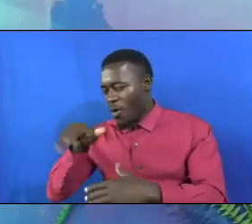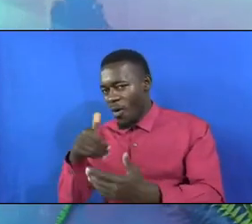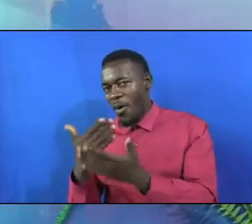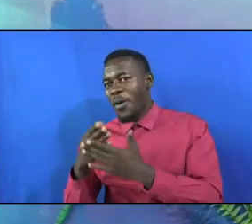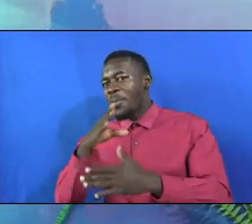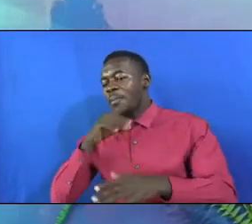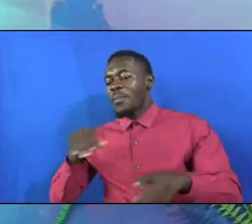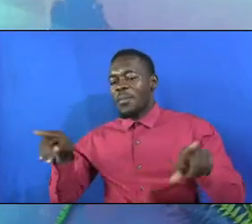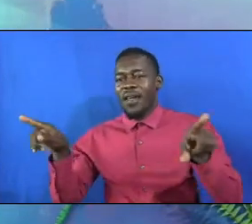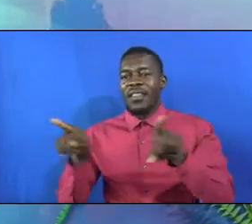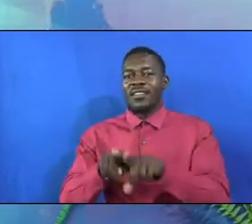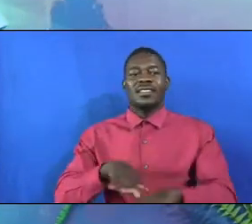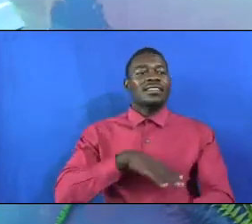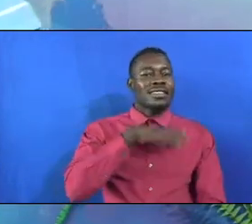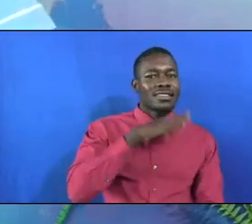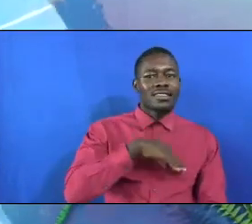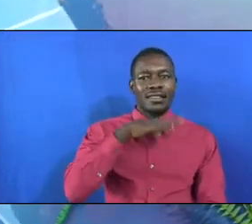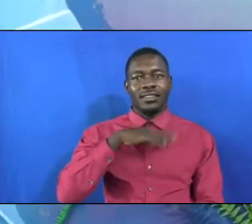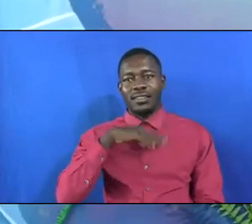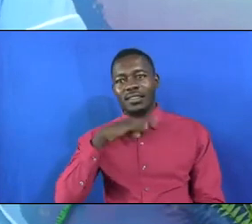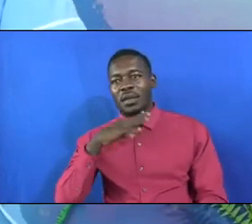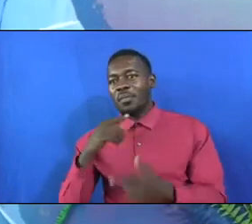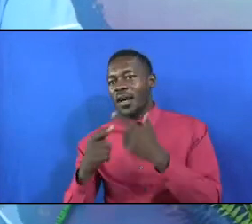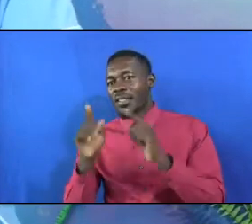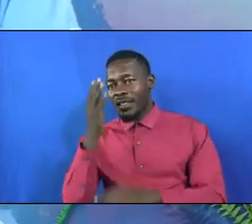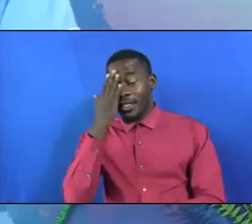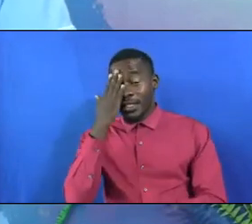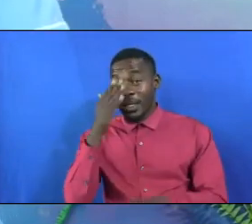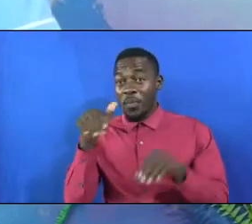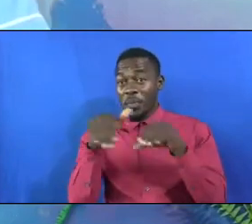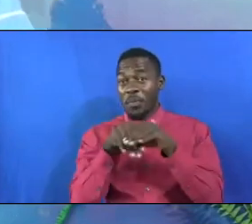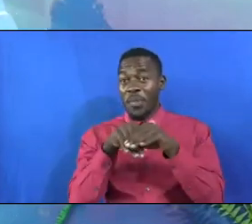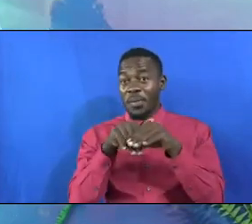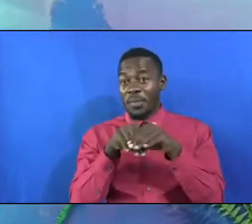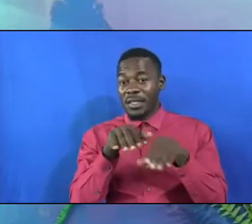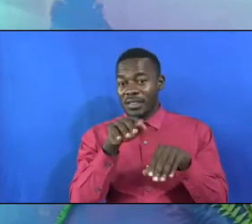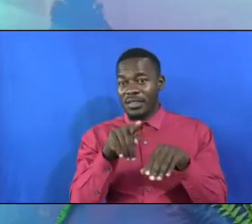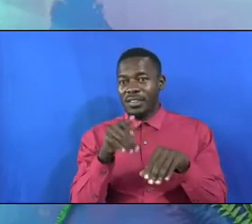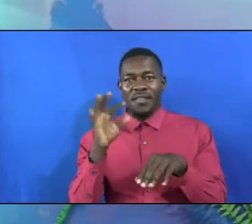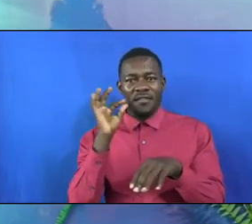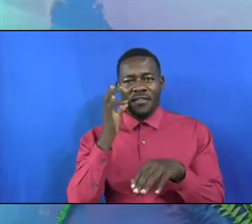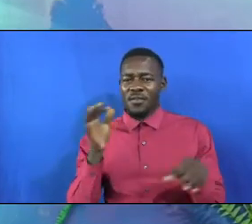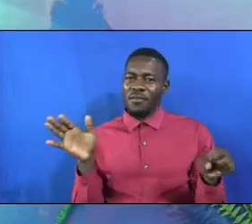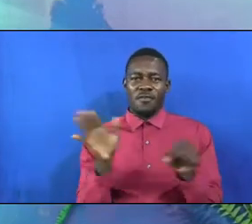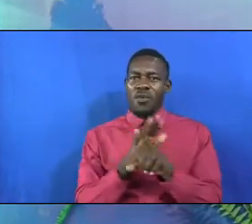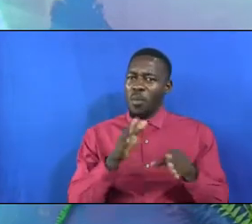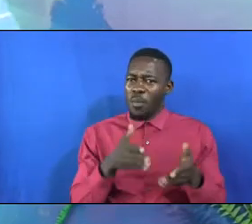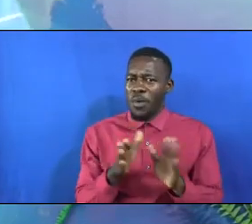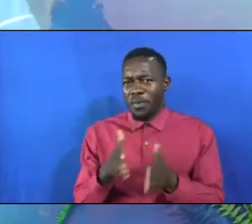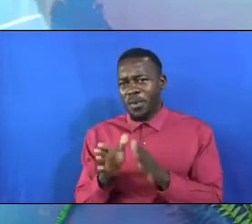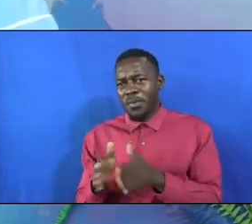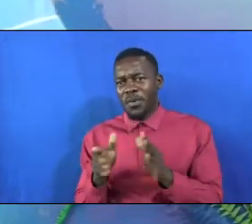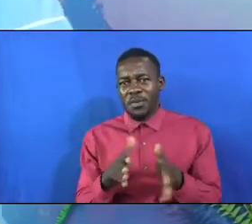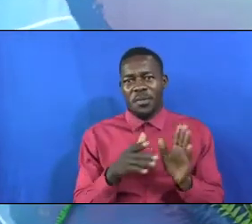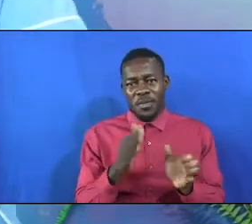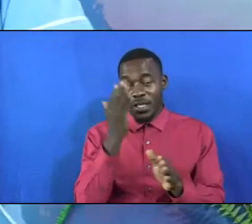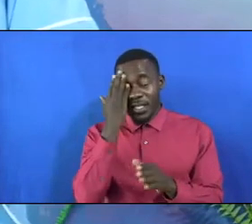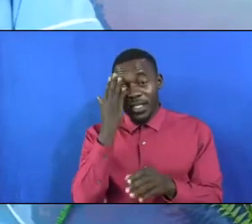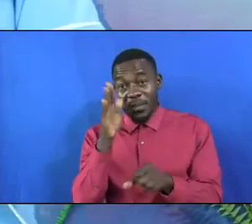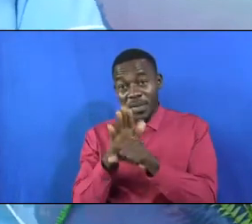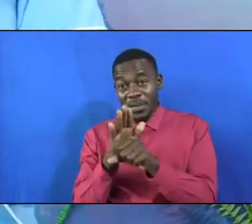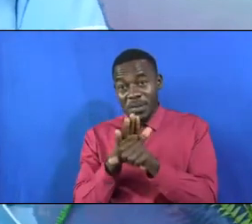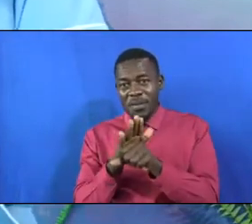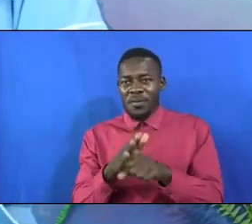generation died. But the Israelites were exceedingly fruitful. They multiplied